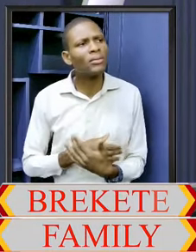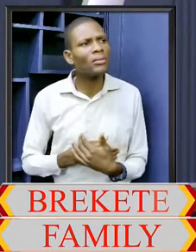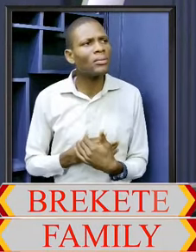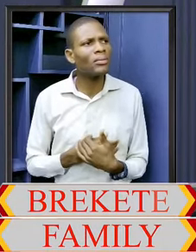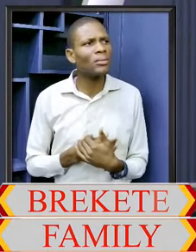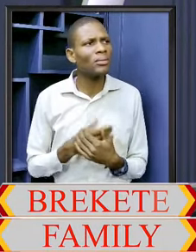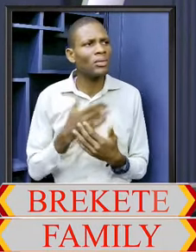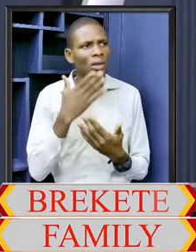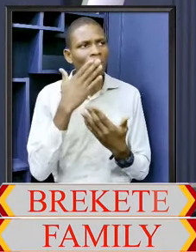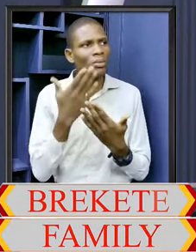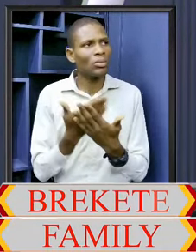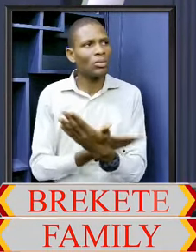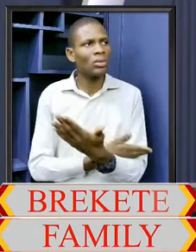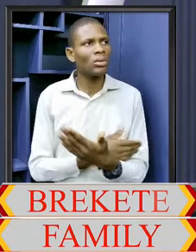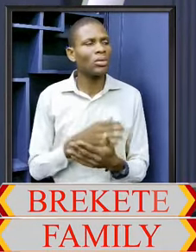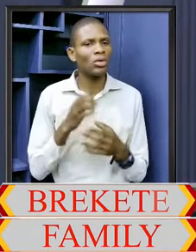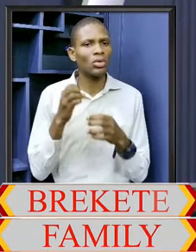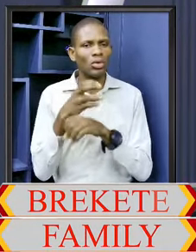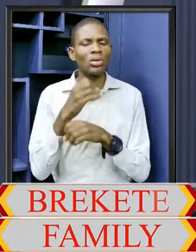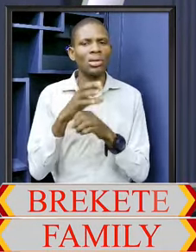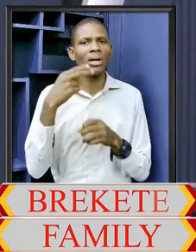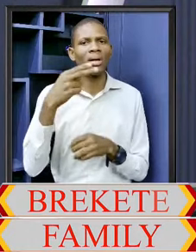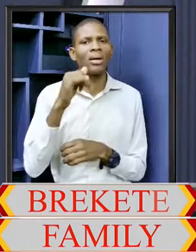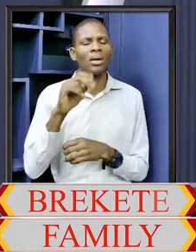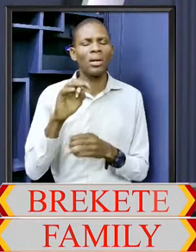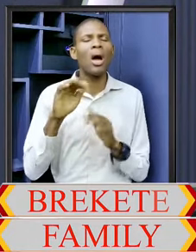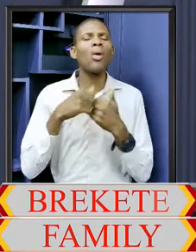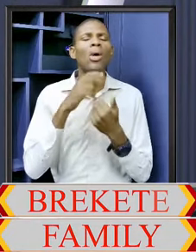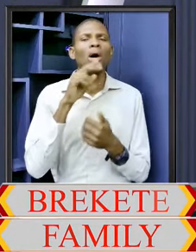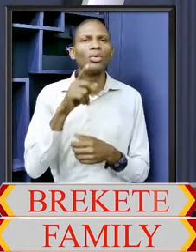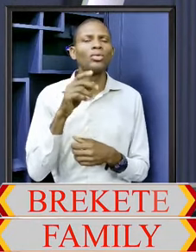Hello, good morning, Dr. Hack. Yes, how are you, sir?